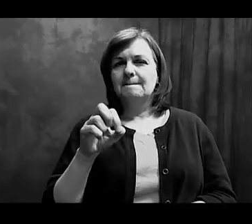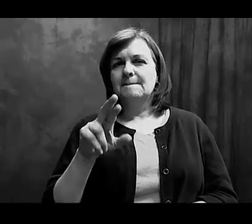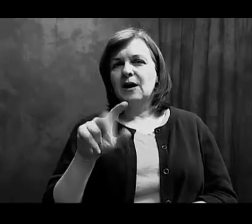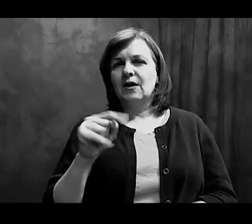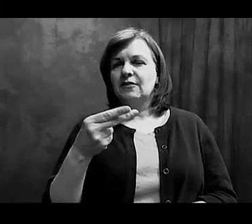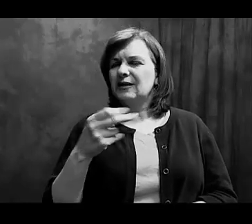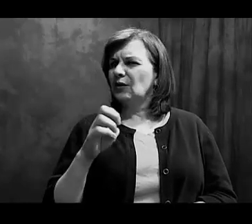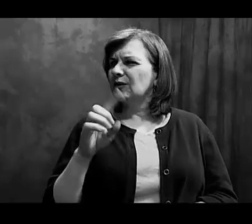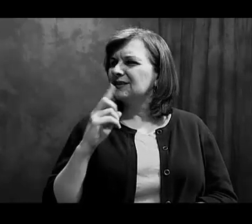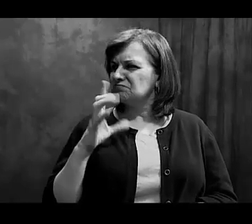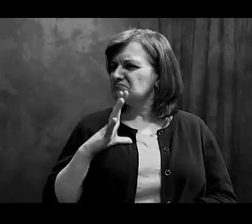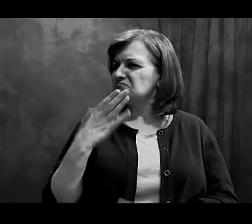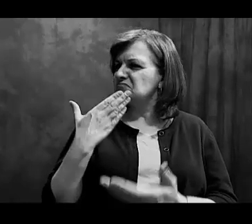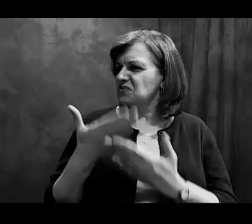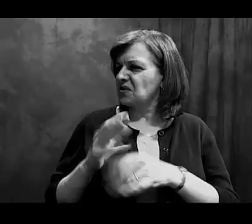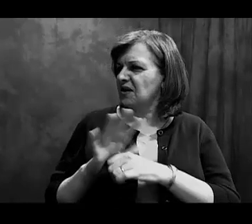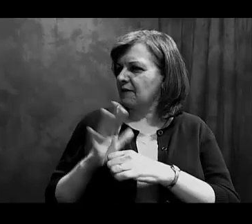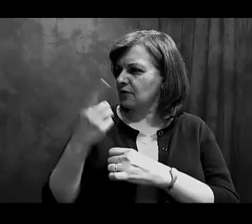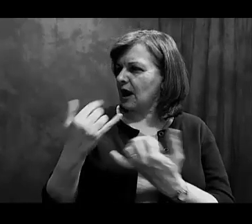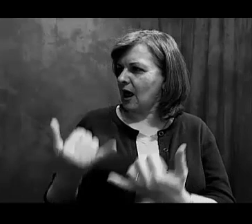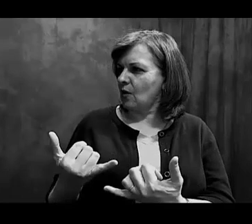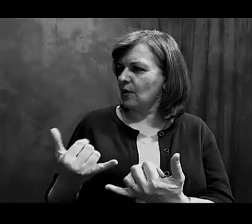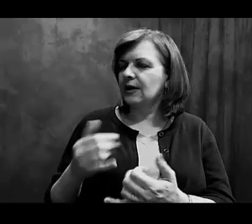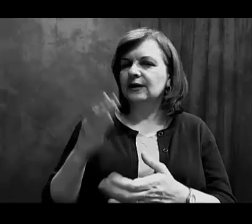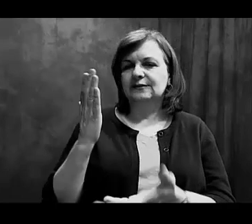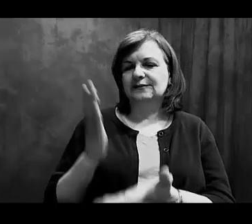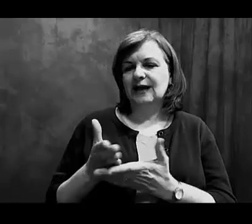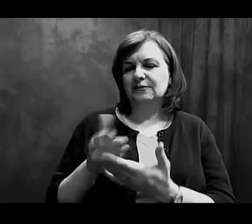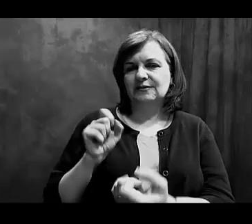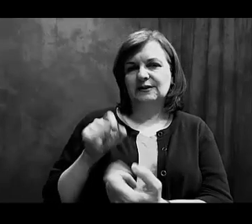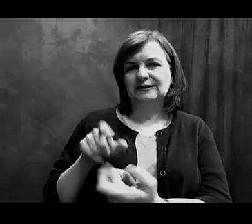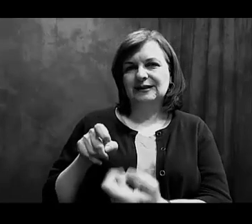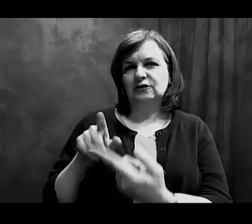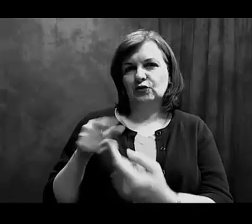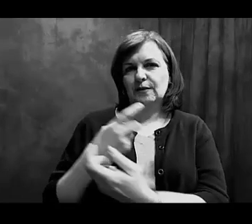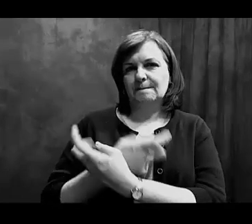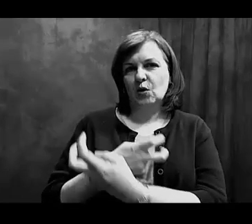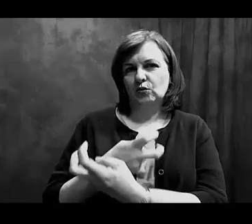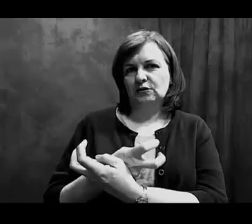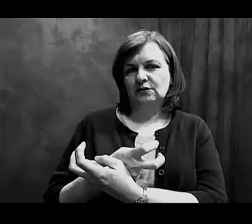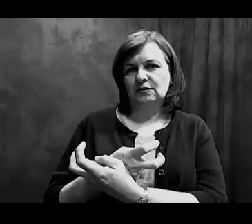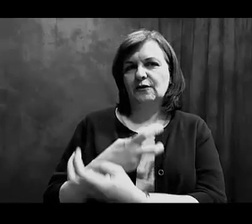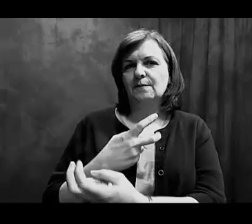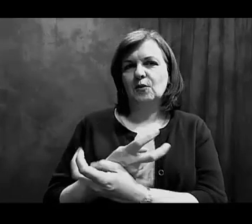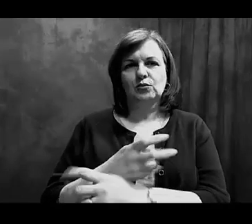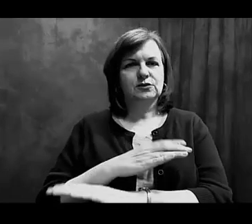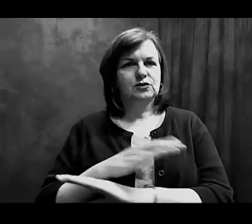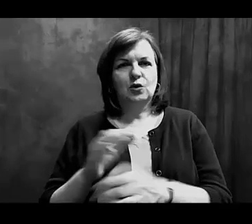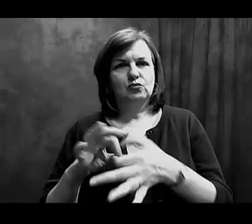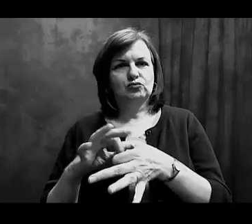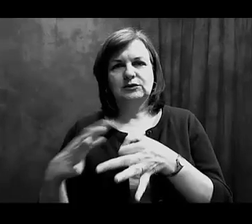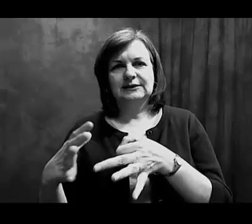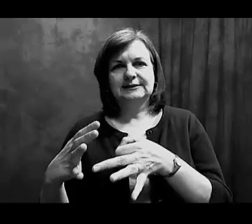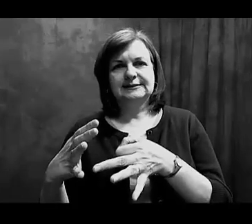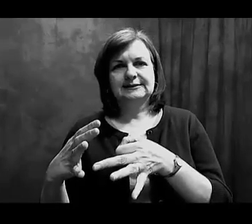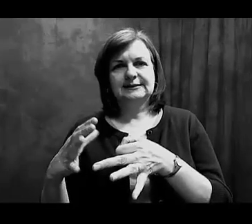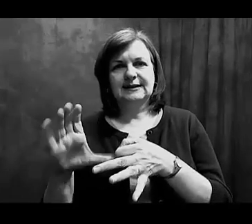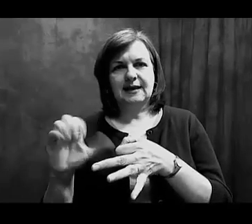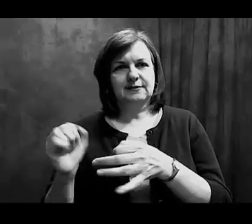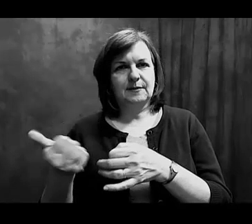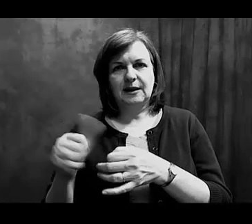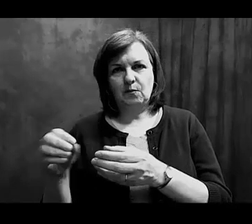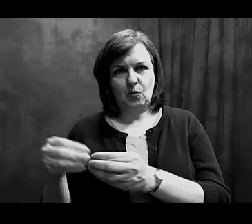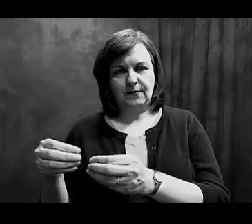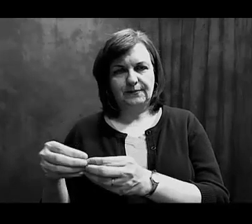the parathyroid gland says, okay, good enough for now. It shuts off that signal and the bones stop